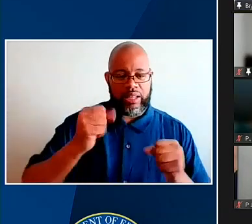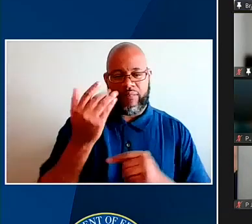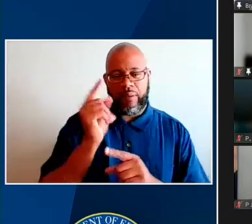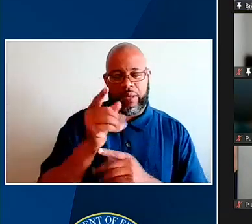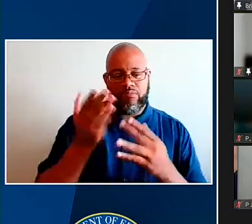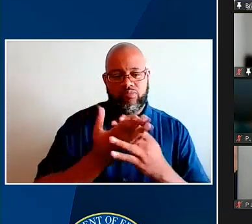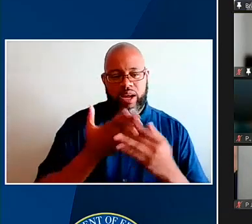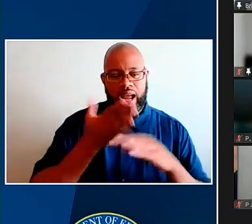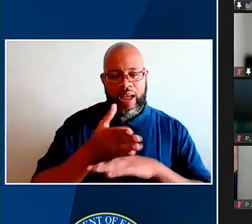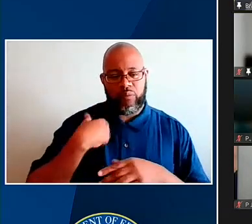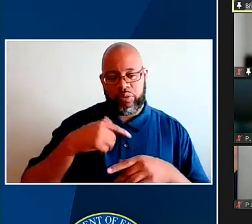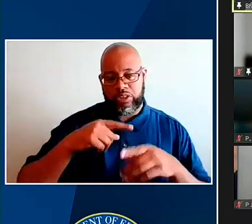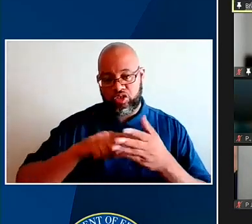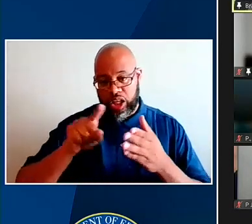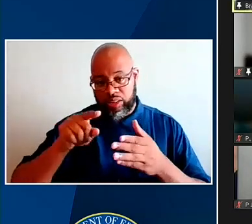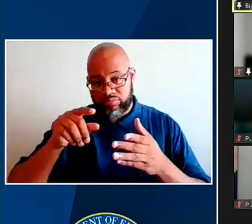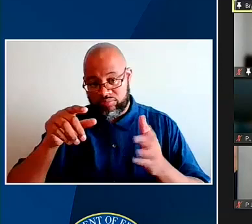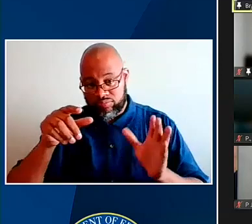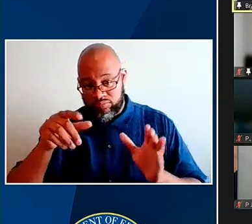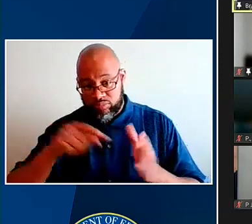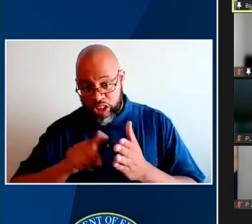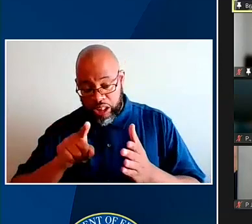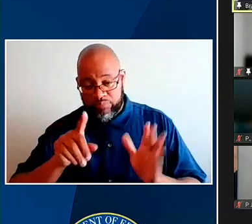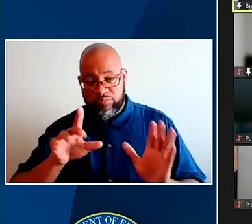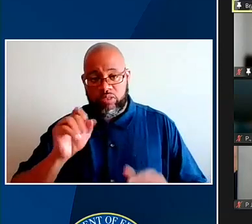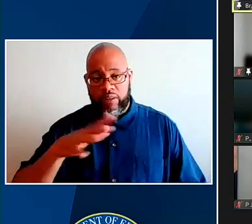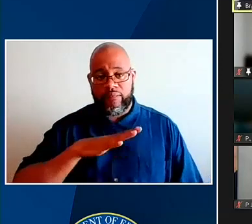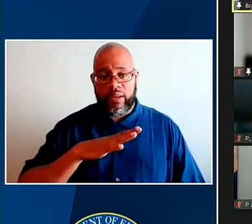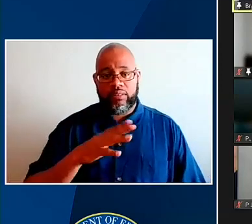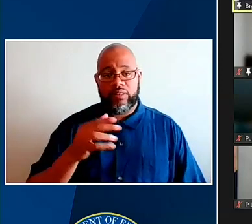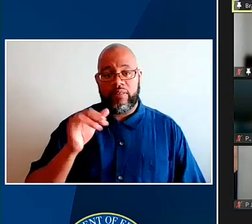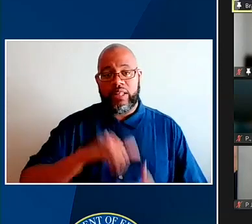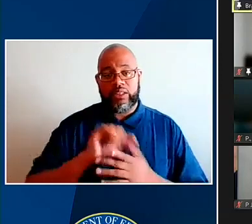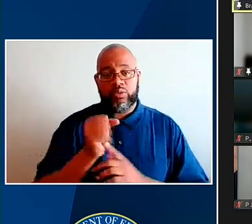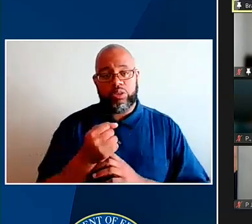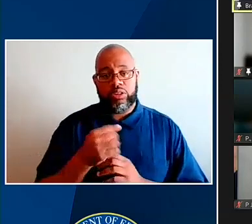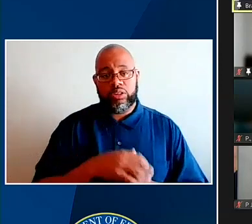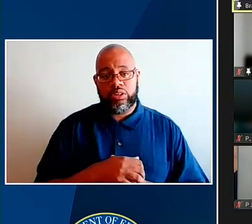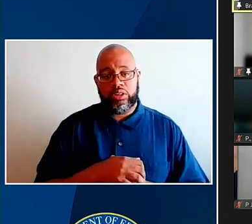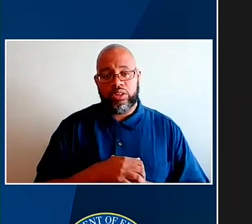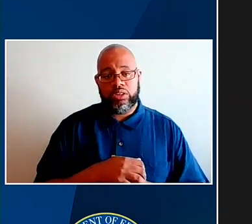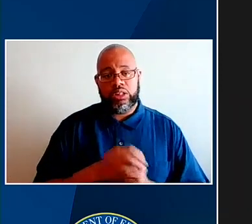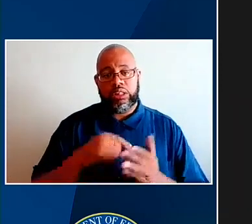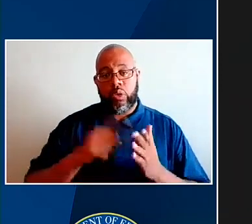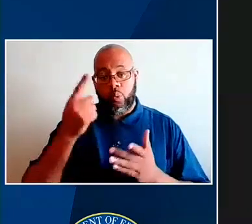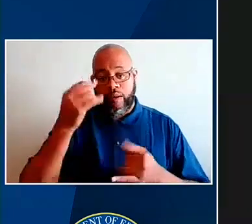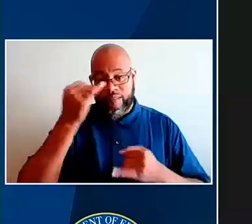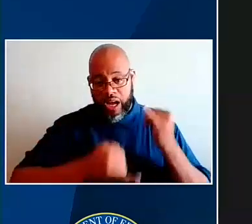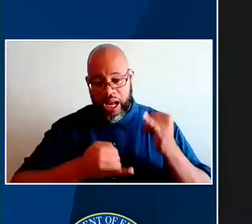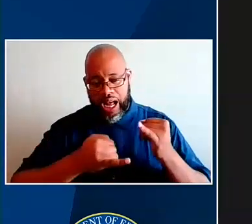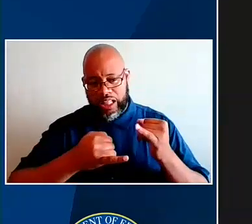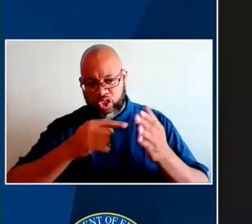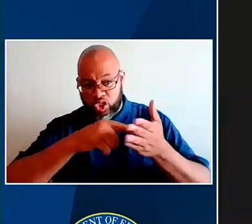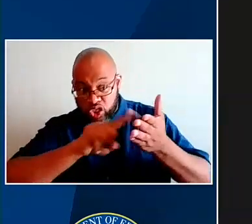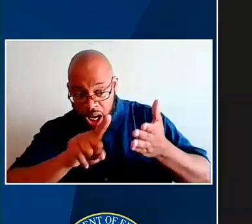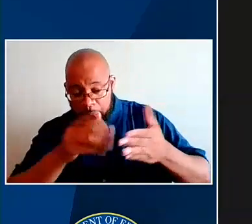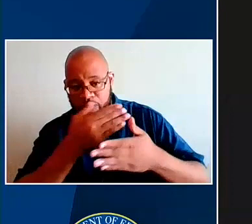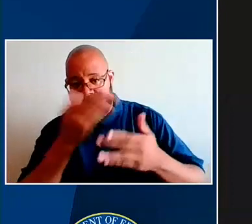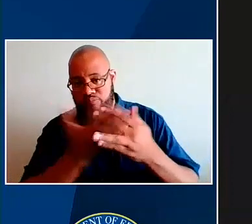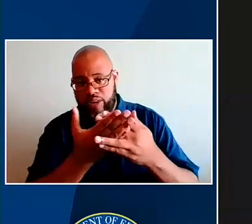break after we take a temperature check on this. 15? Okay, sounds good. Well, so in that case, we'll take one final temperature check before the